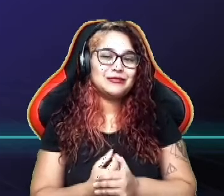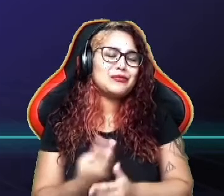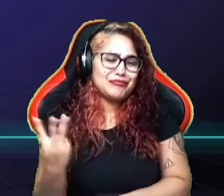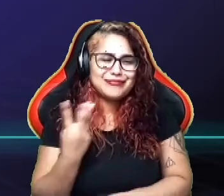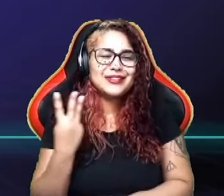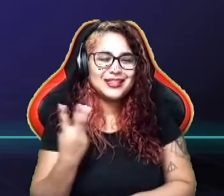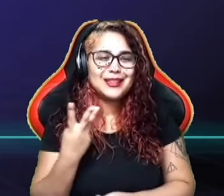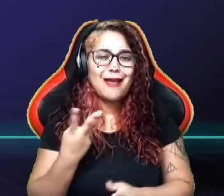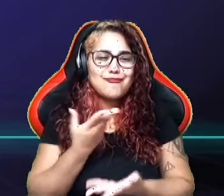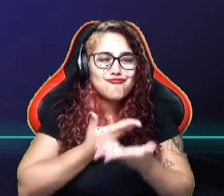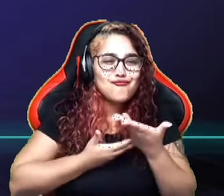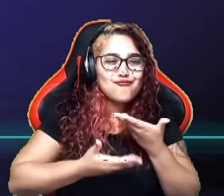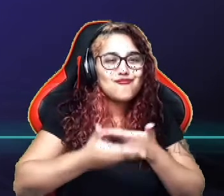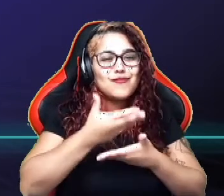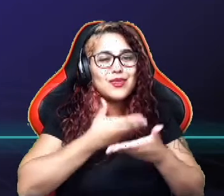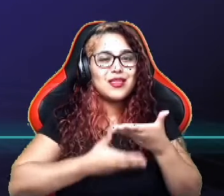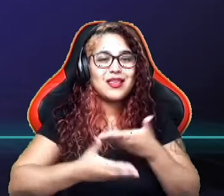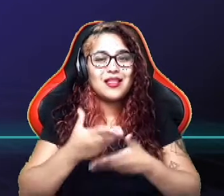rather.